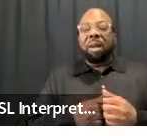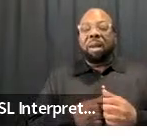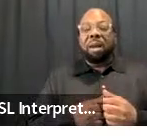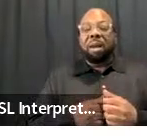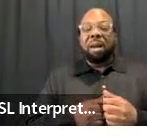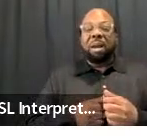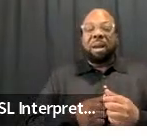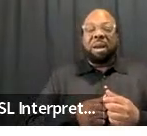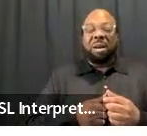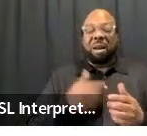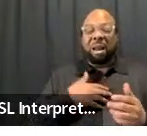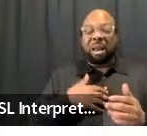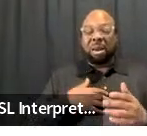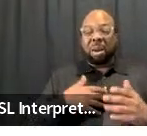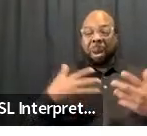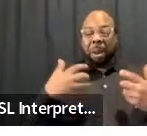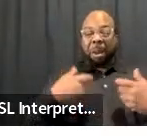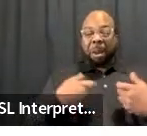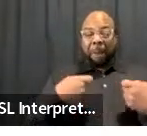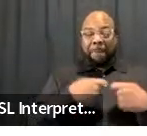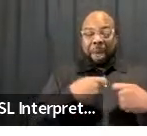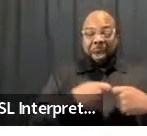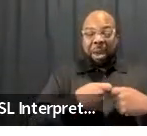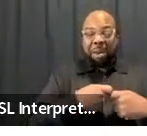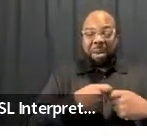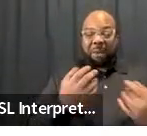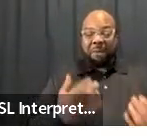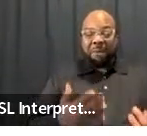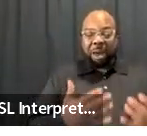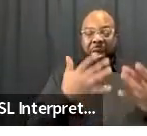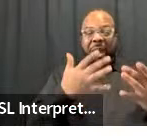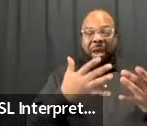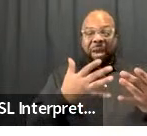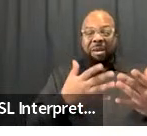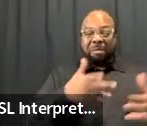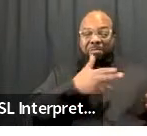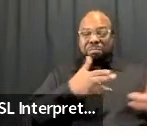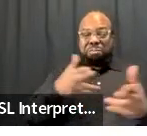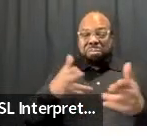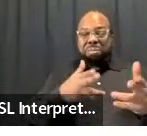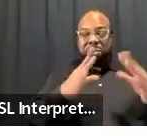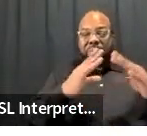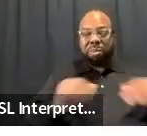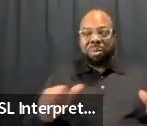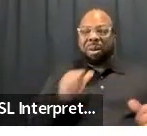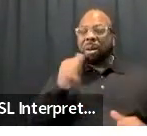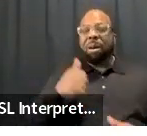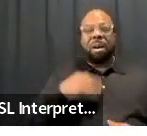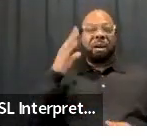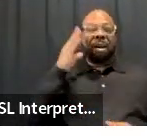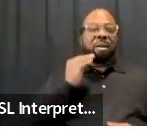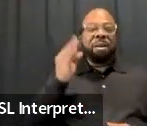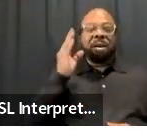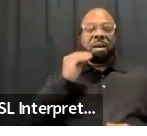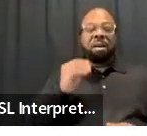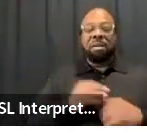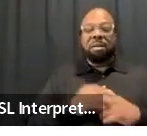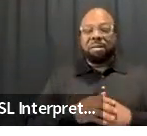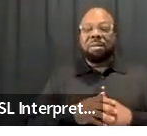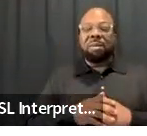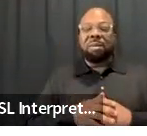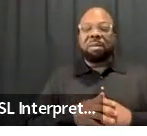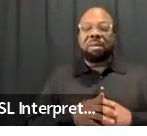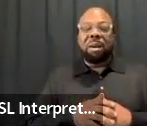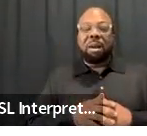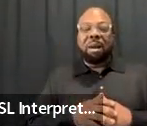fires from battery storage cells at a scale beyond like small mobile,